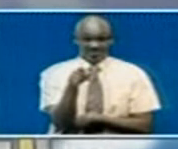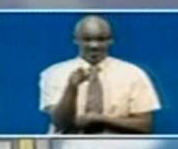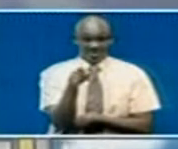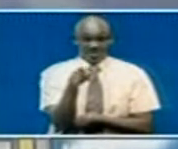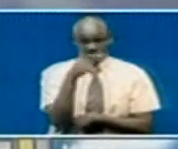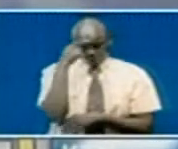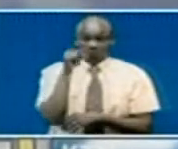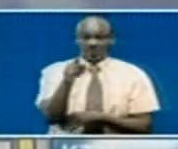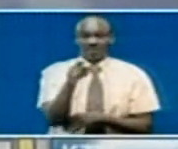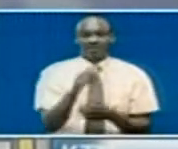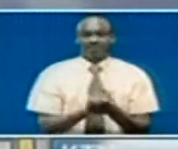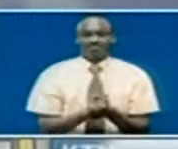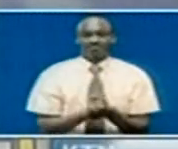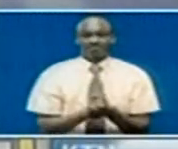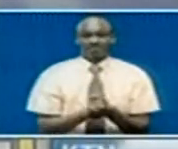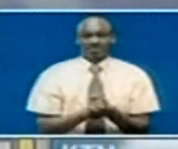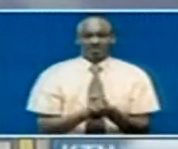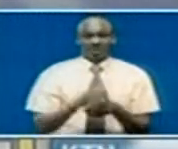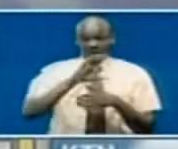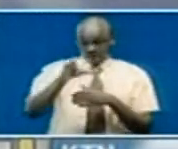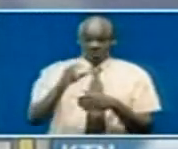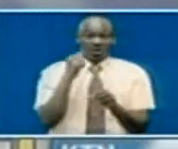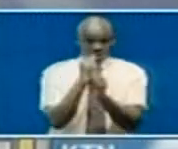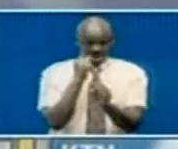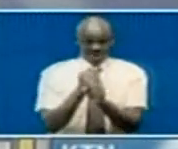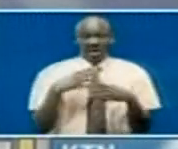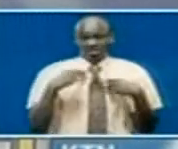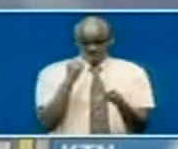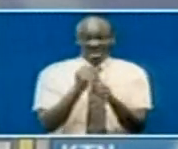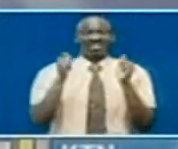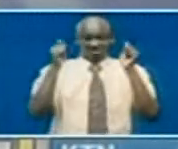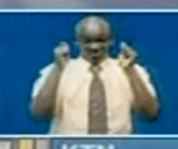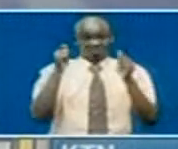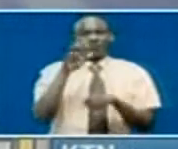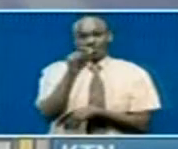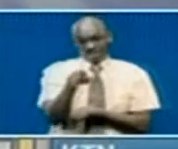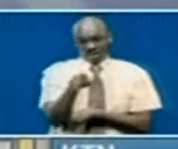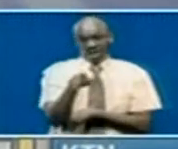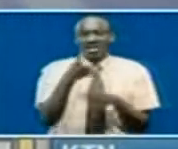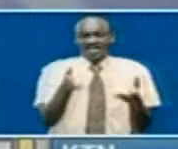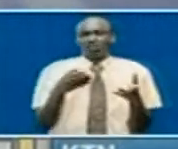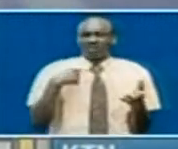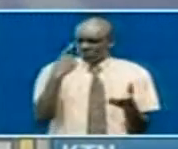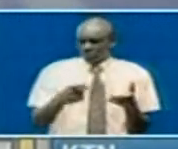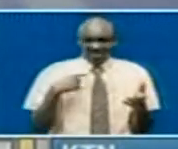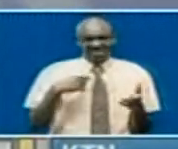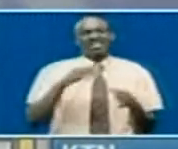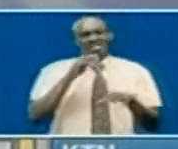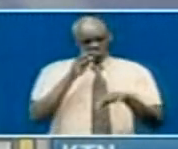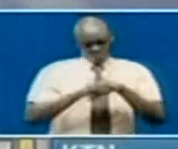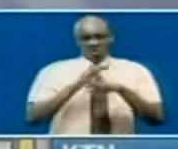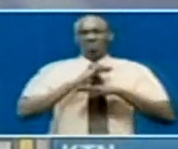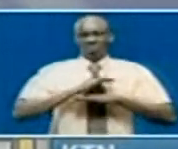owing to this fact of county workers, health workers, downing their tools. Now, it is a reprieve for